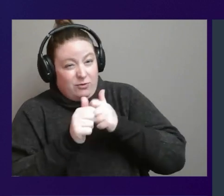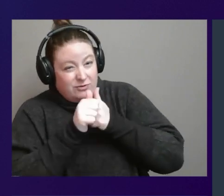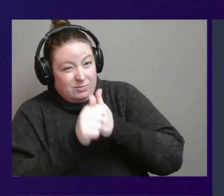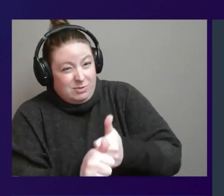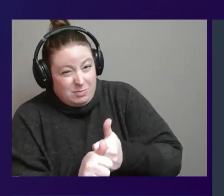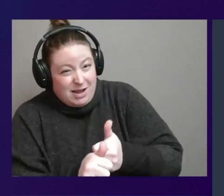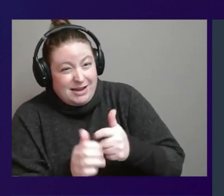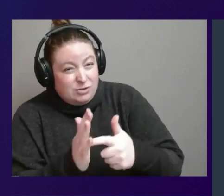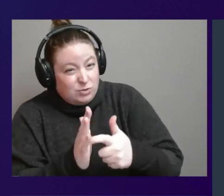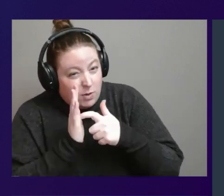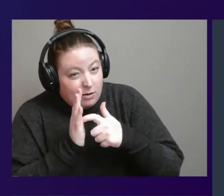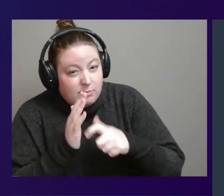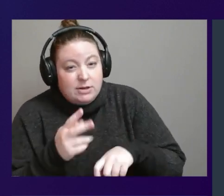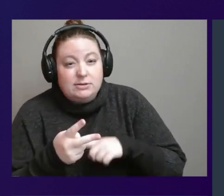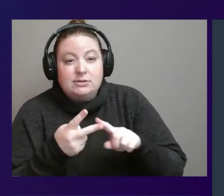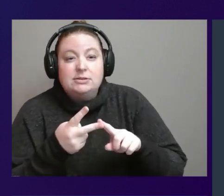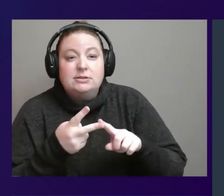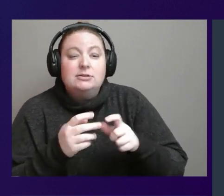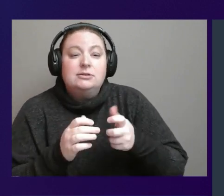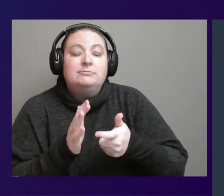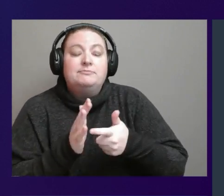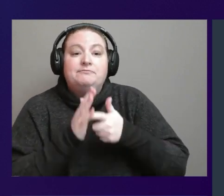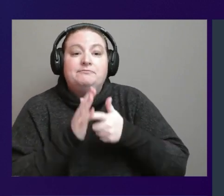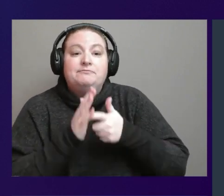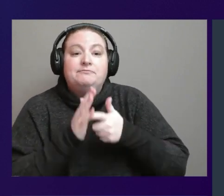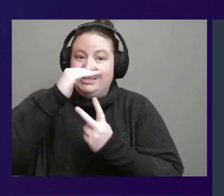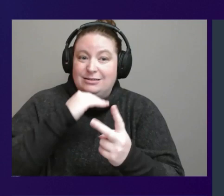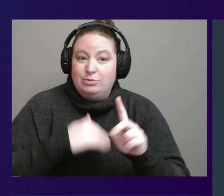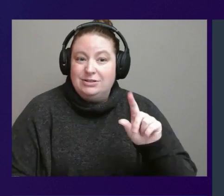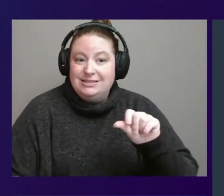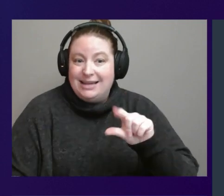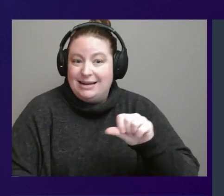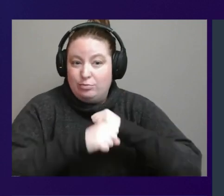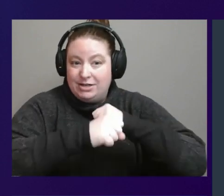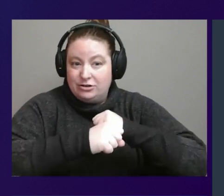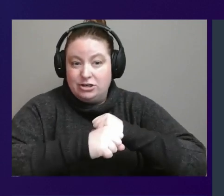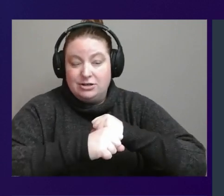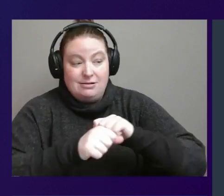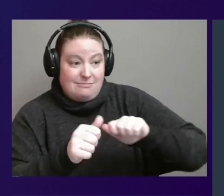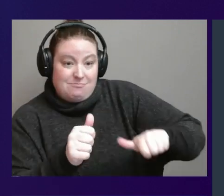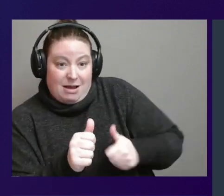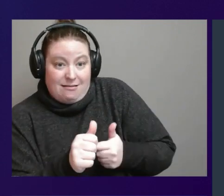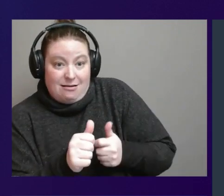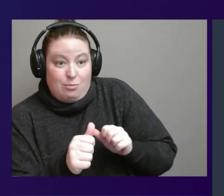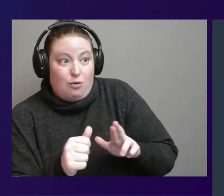require predictable data protection, be it backup or cross-region replication.